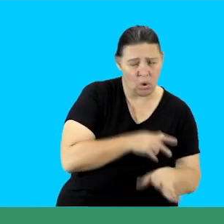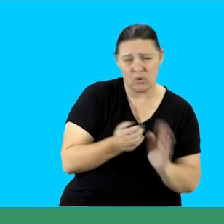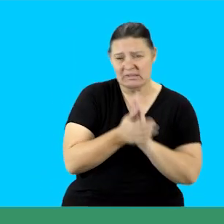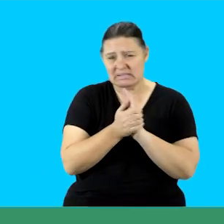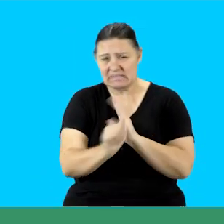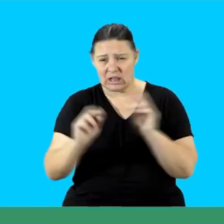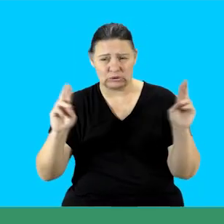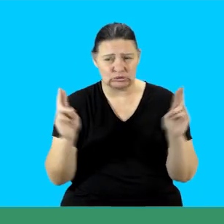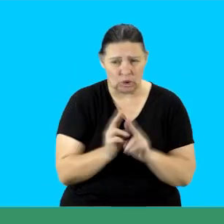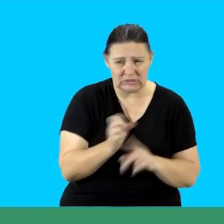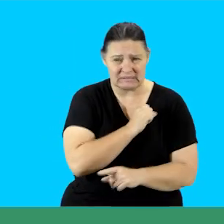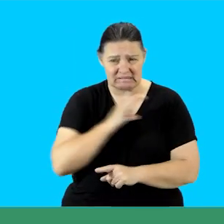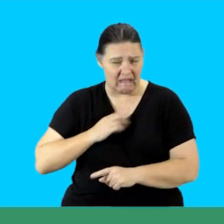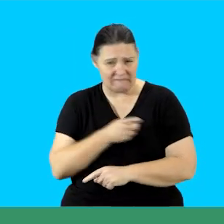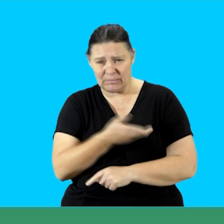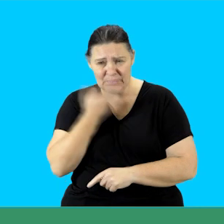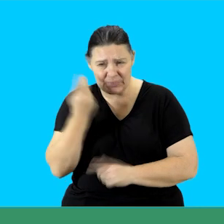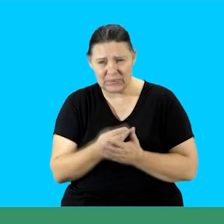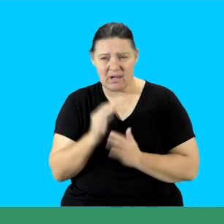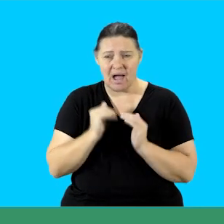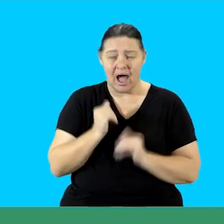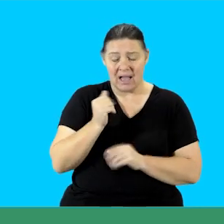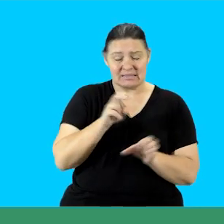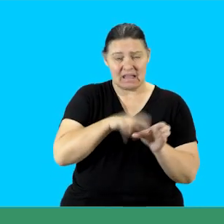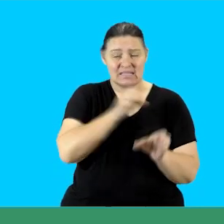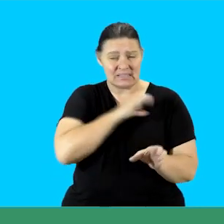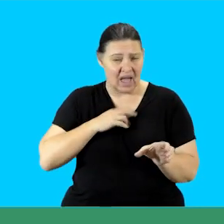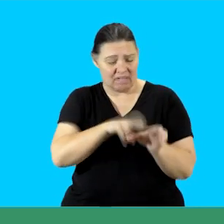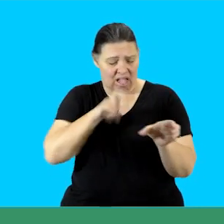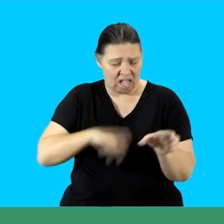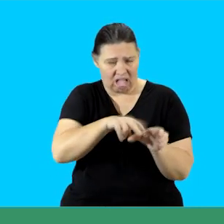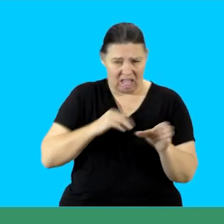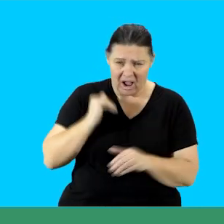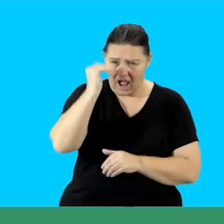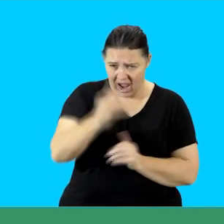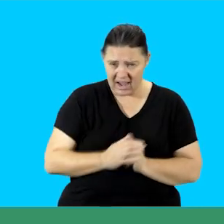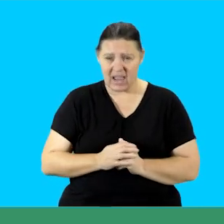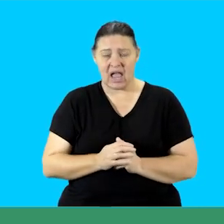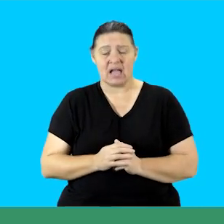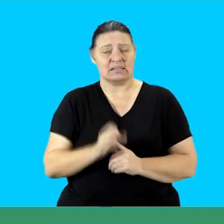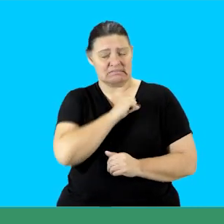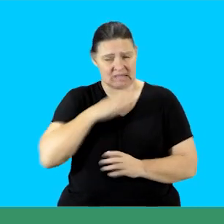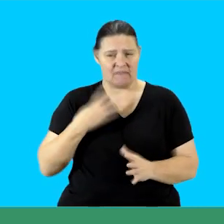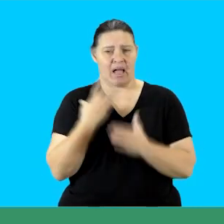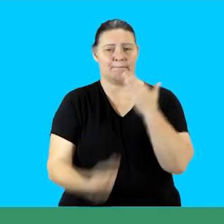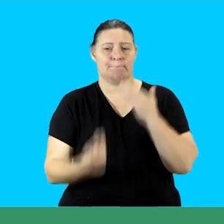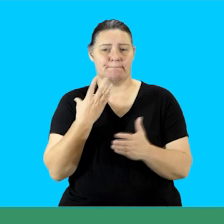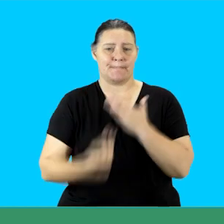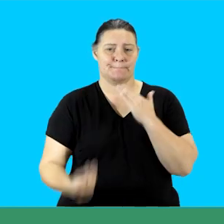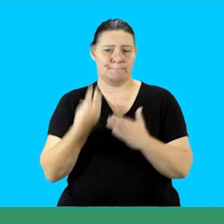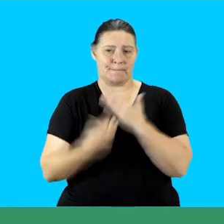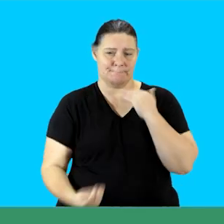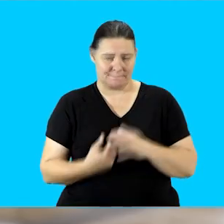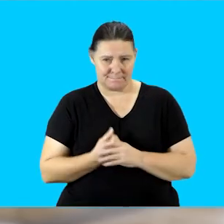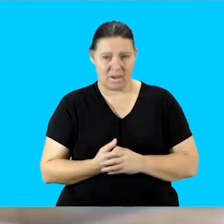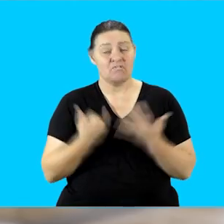go-slows, skills shortages amongst employees, high employee turnover, and employee absenteeism.